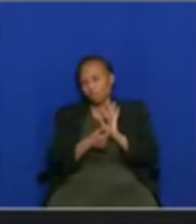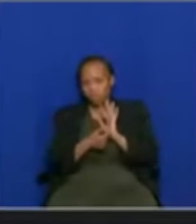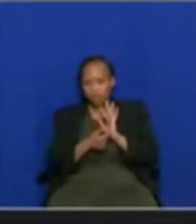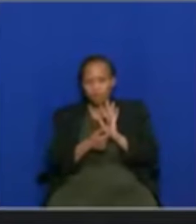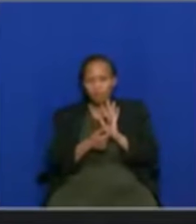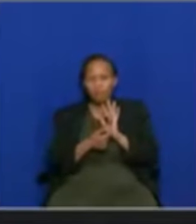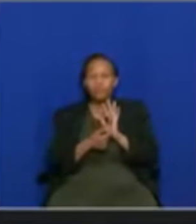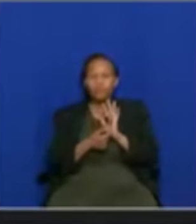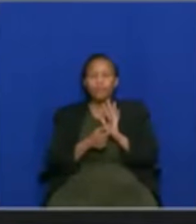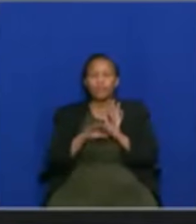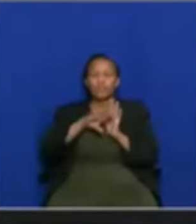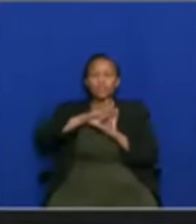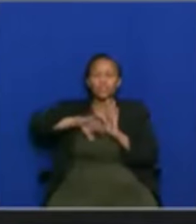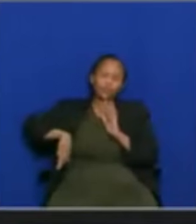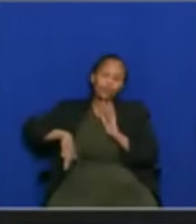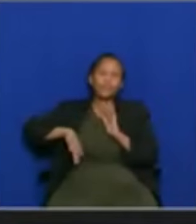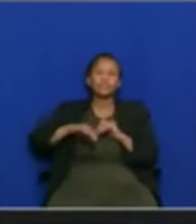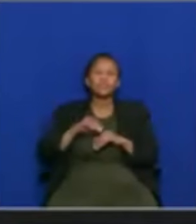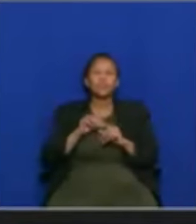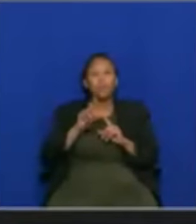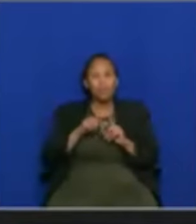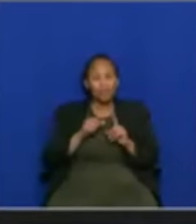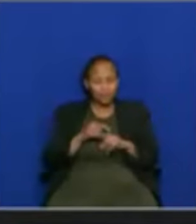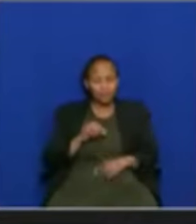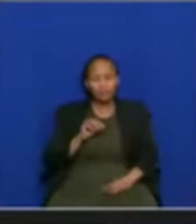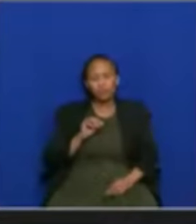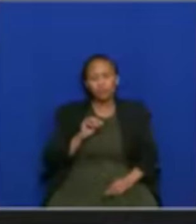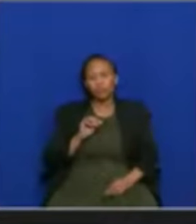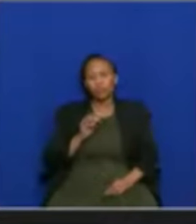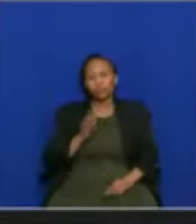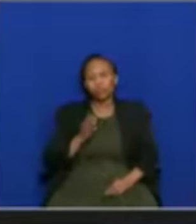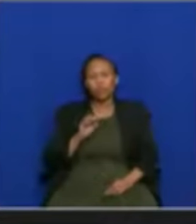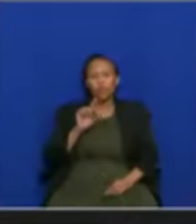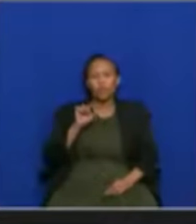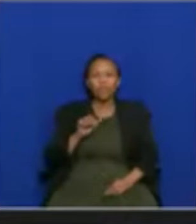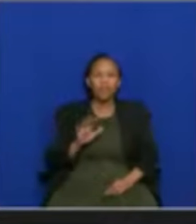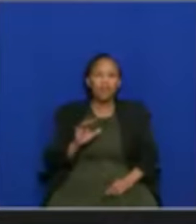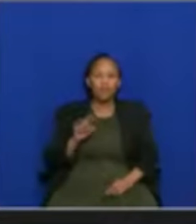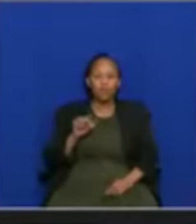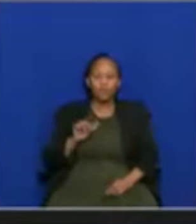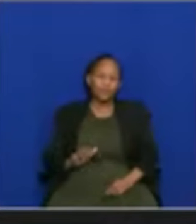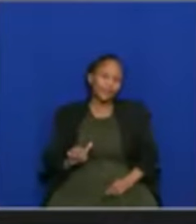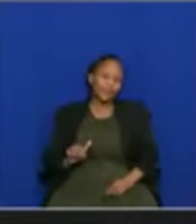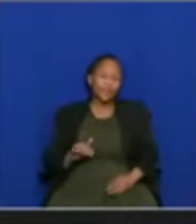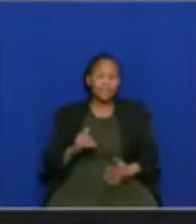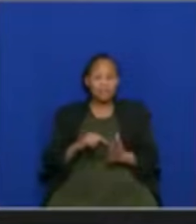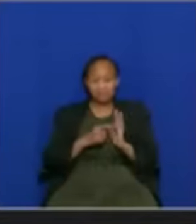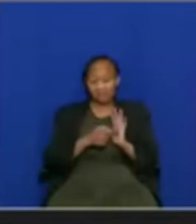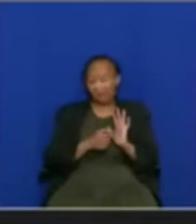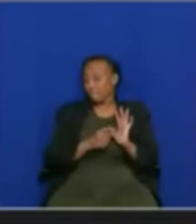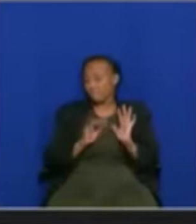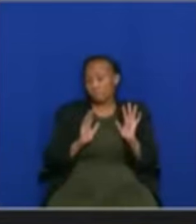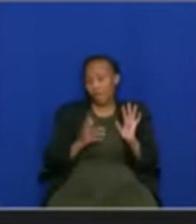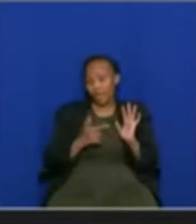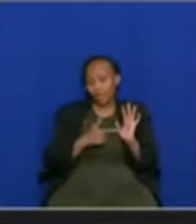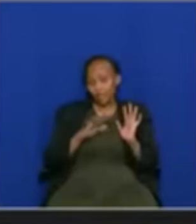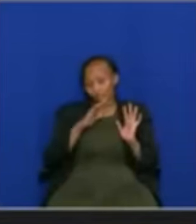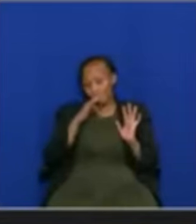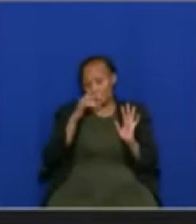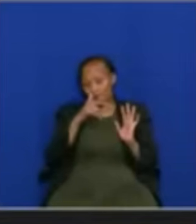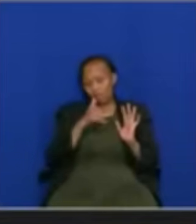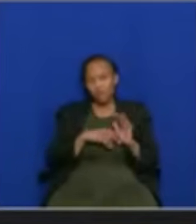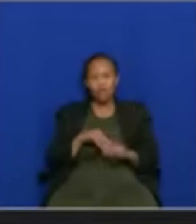the person at 1.5 and 1.6. So when we make a request to IDEC to